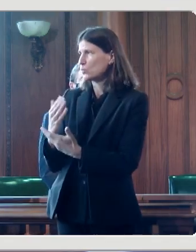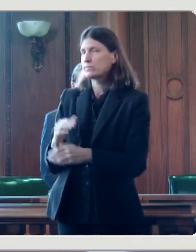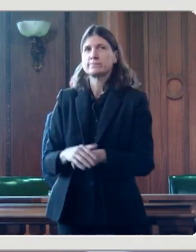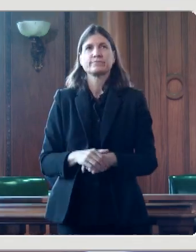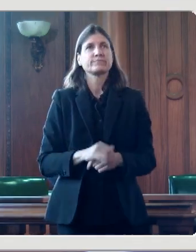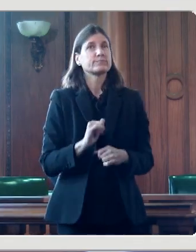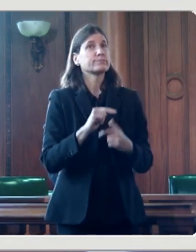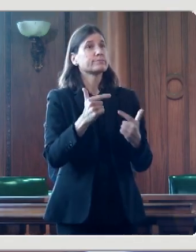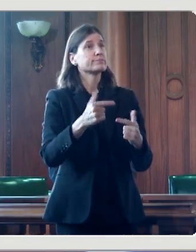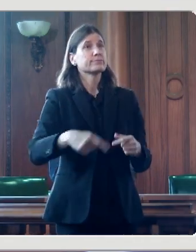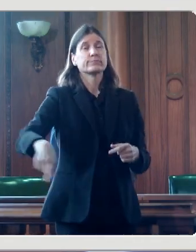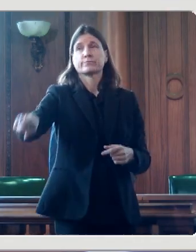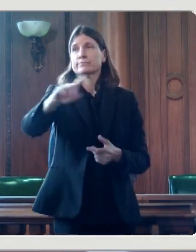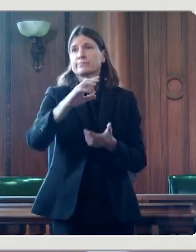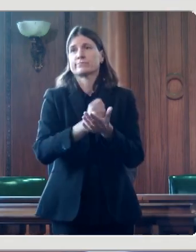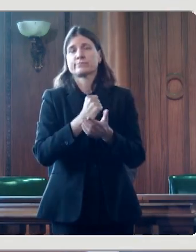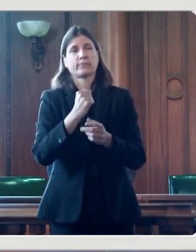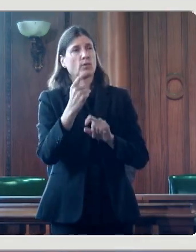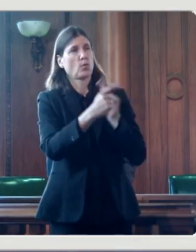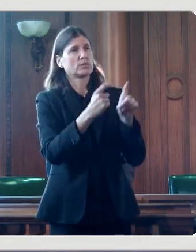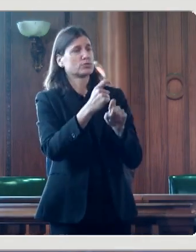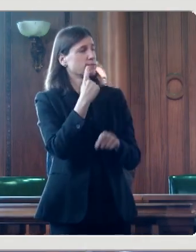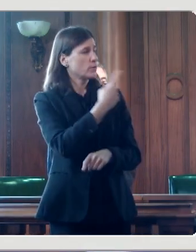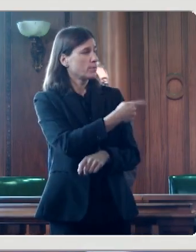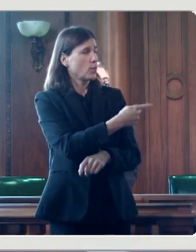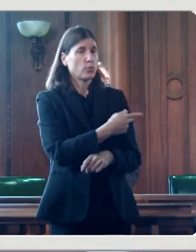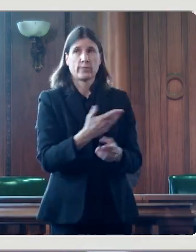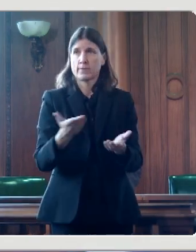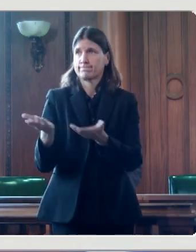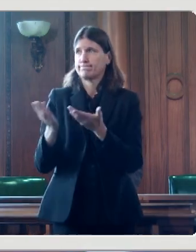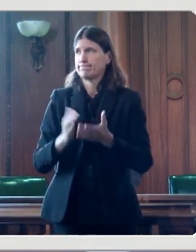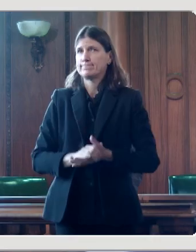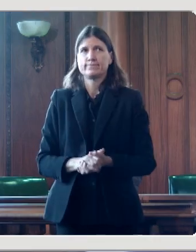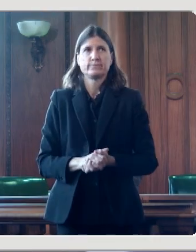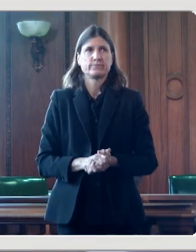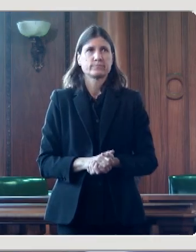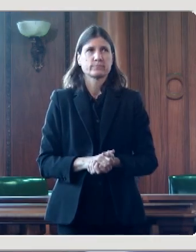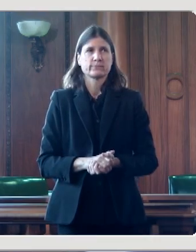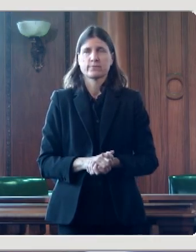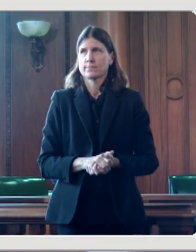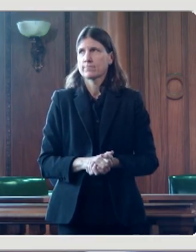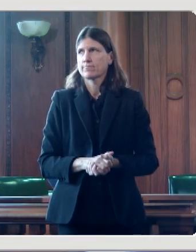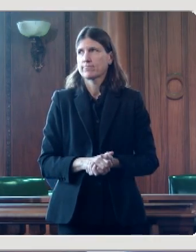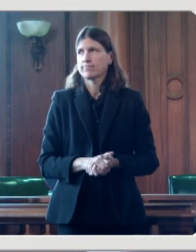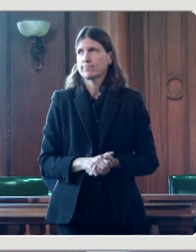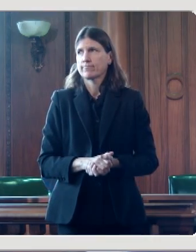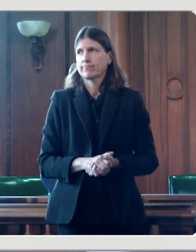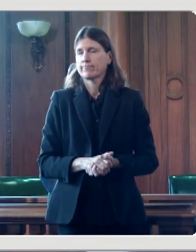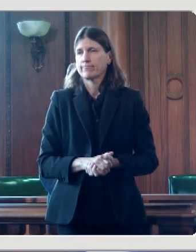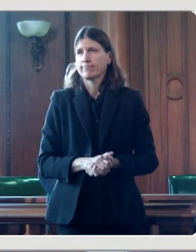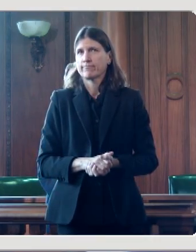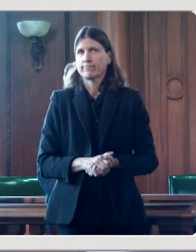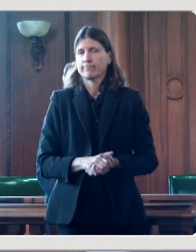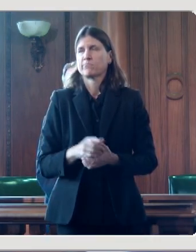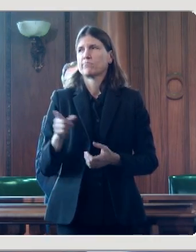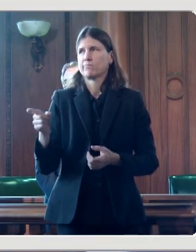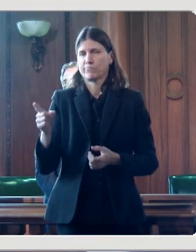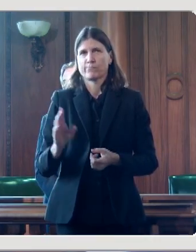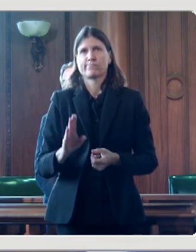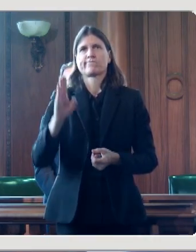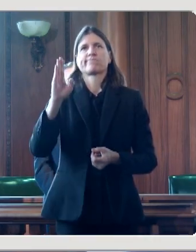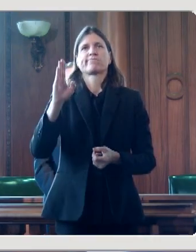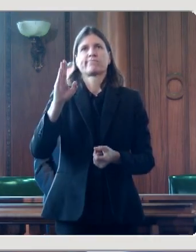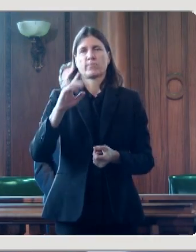that you might have from the media. I know Nick Oresco's here from 22 and Eric, Western Mass News, and Paul Pablo.